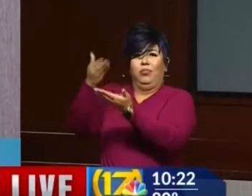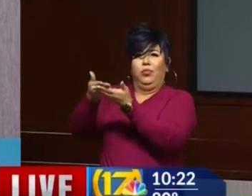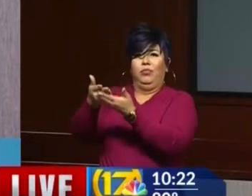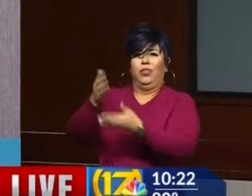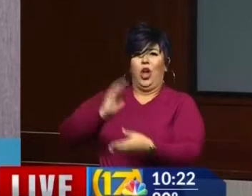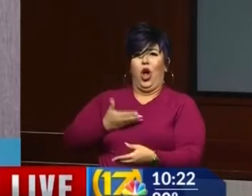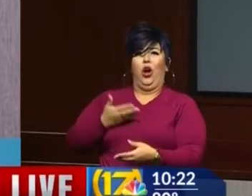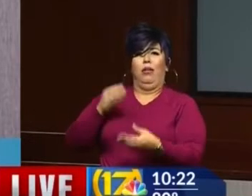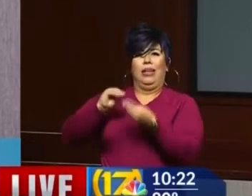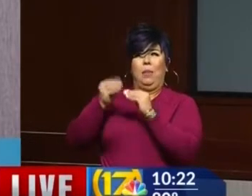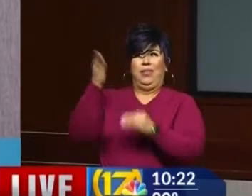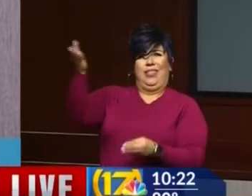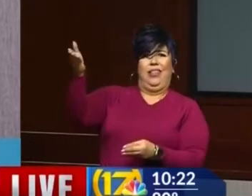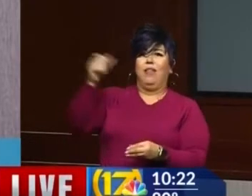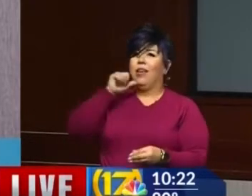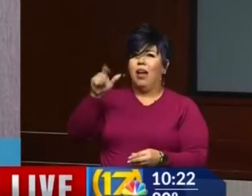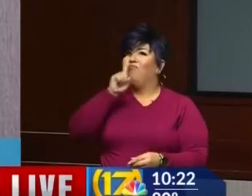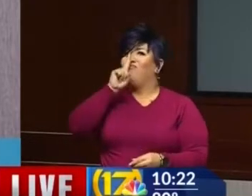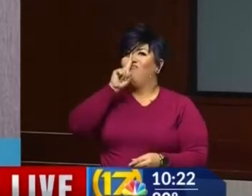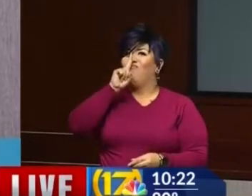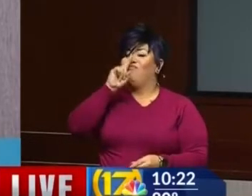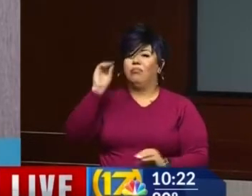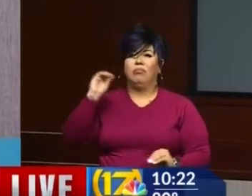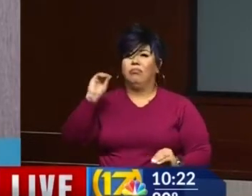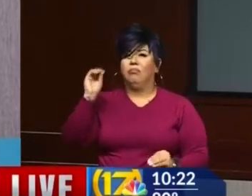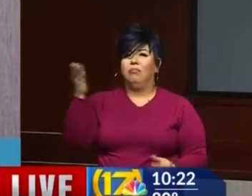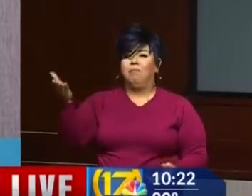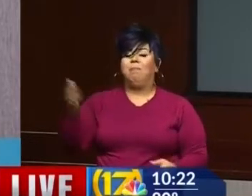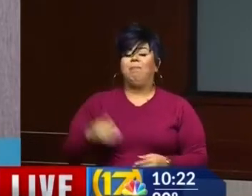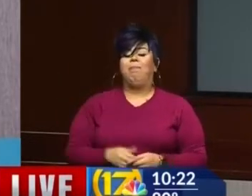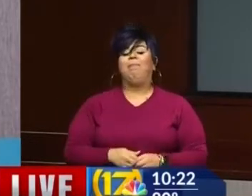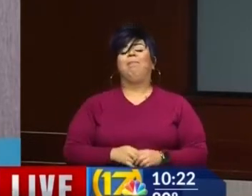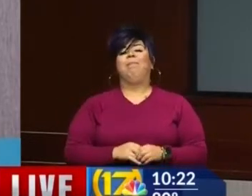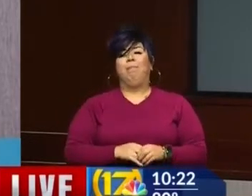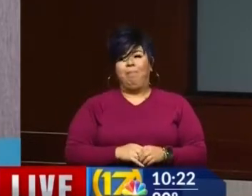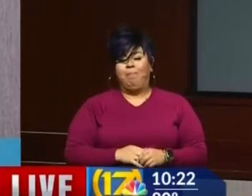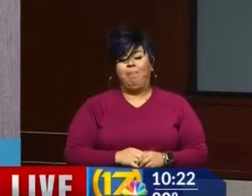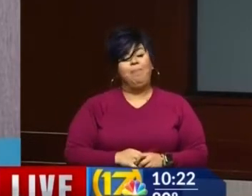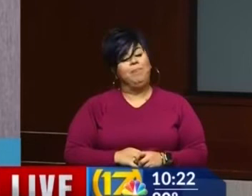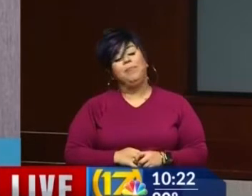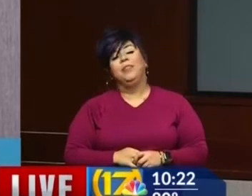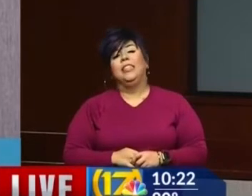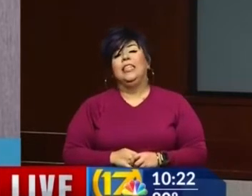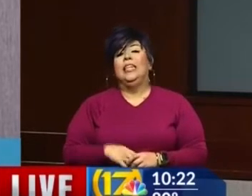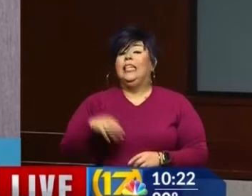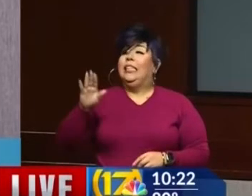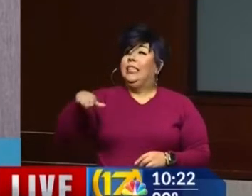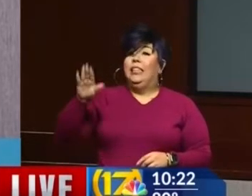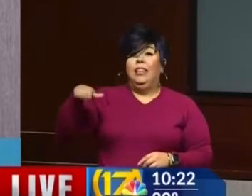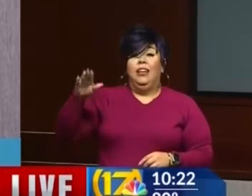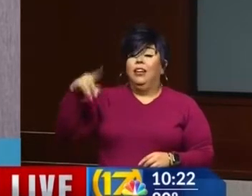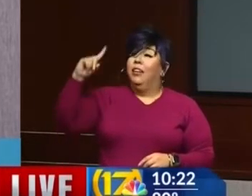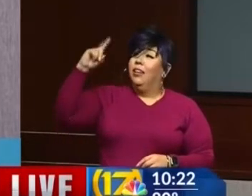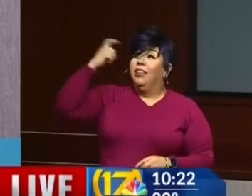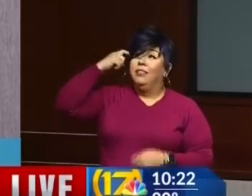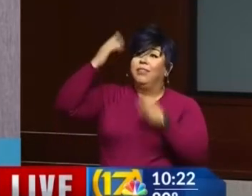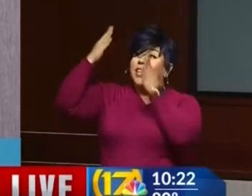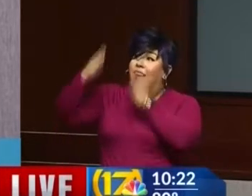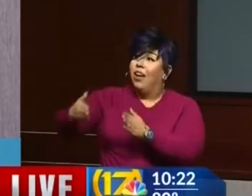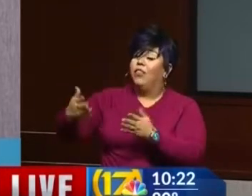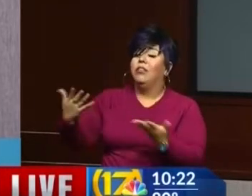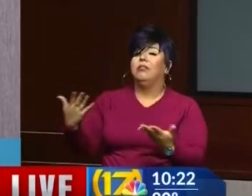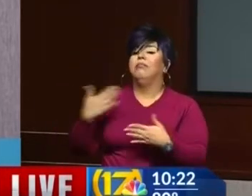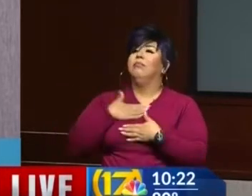published by the California Department of Public Health. Governor, we're asking you, we